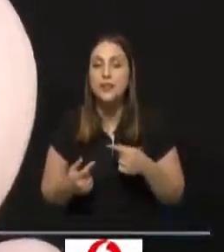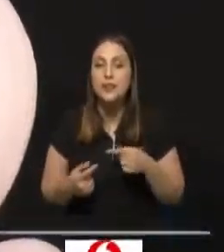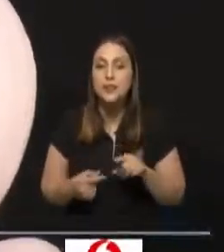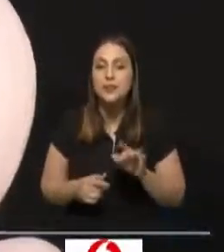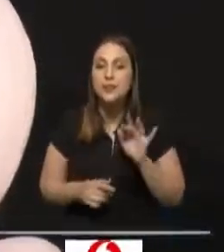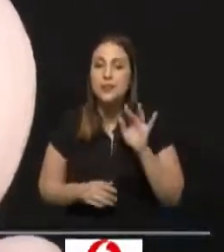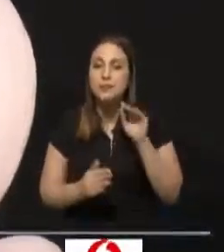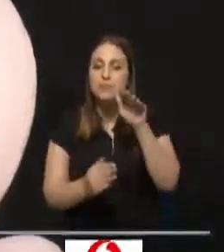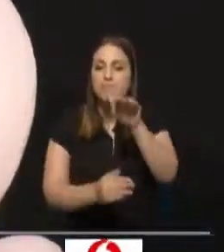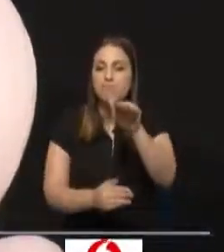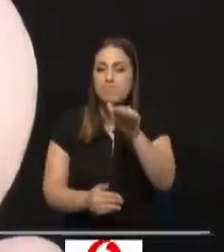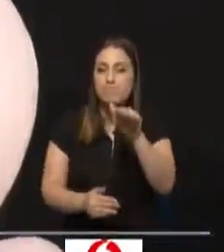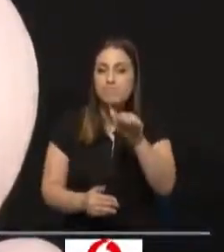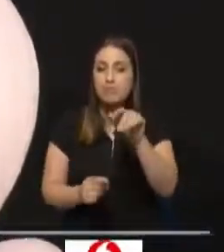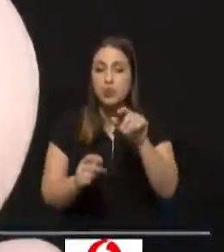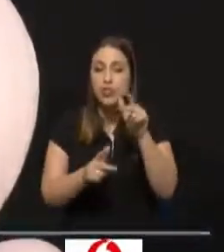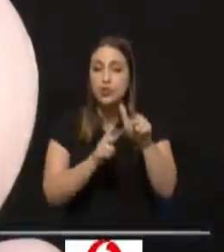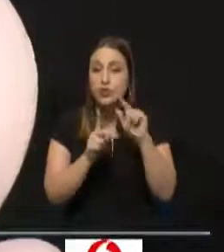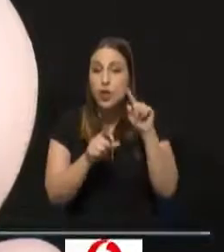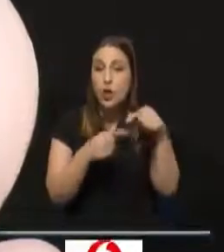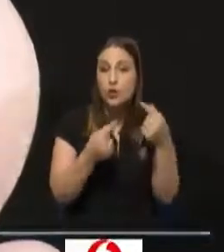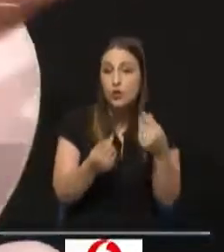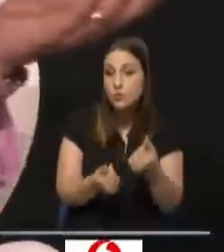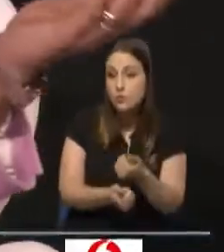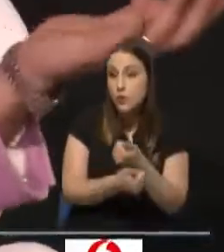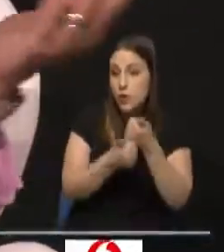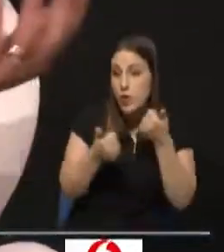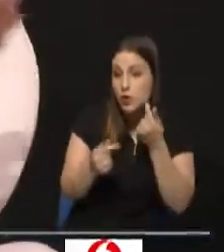is being sieged by other companies that are